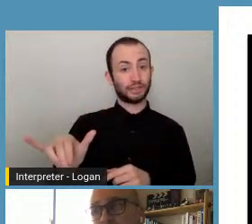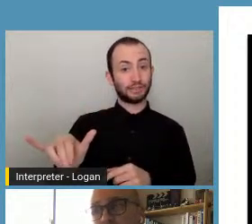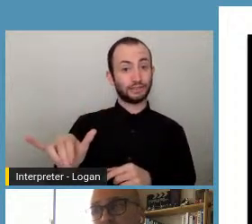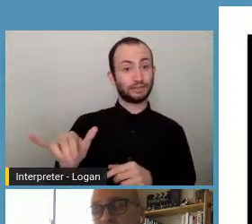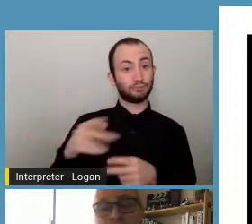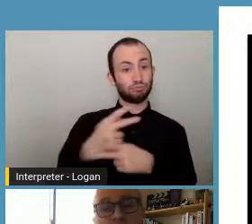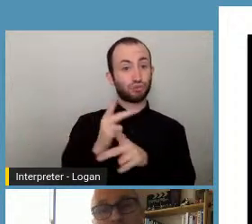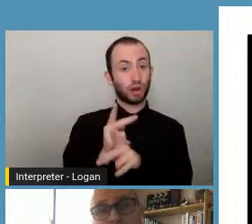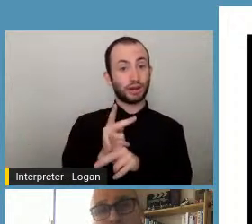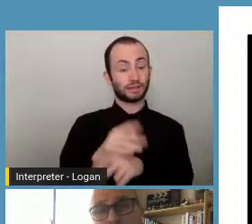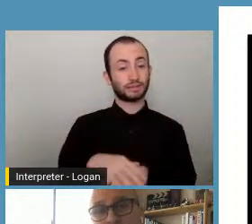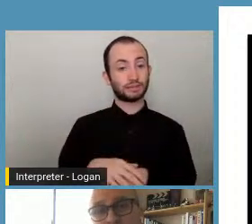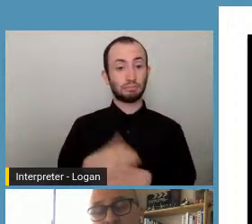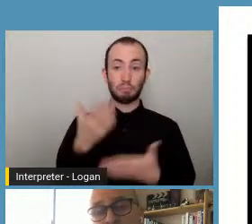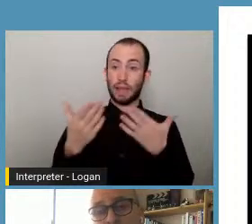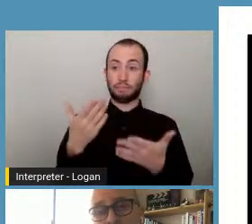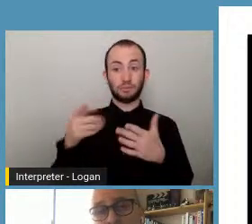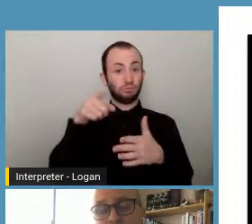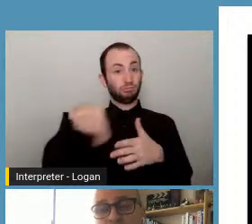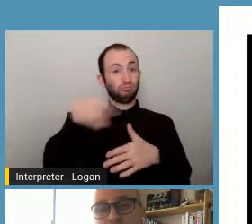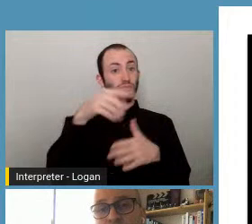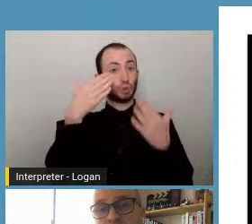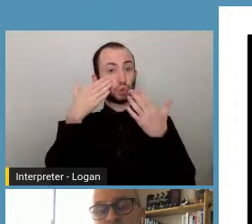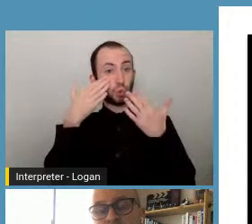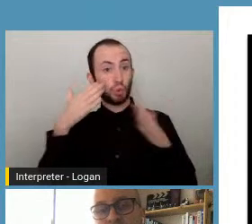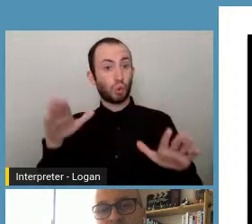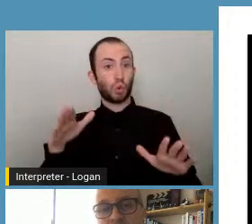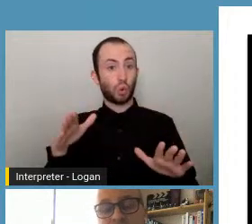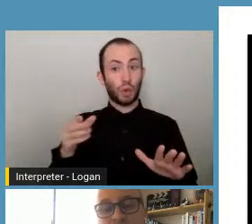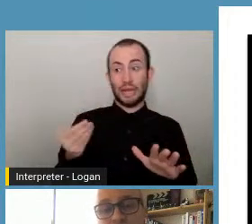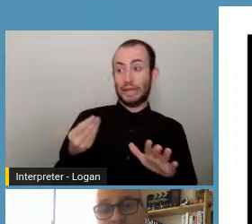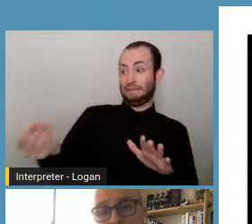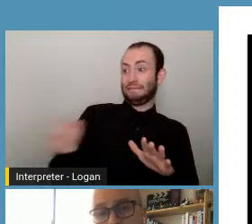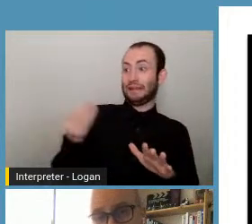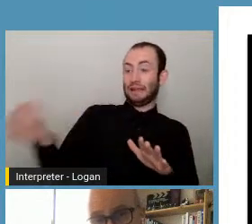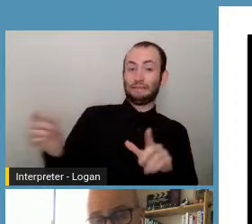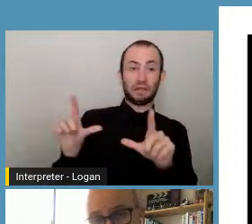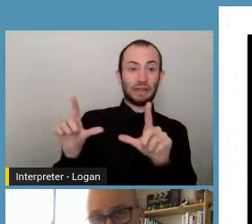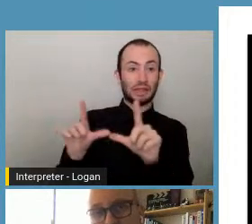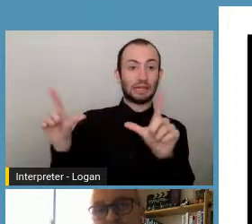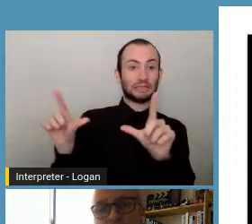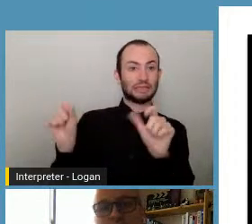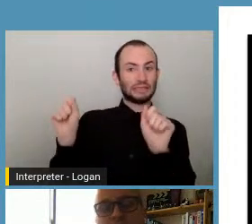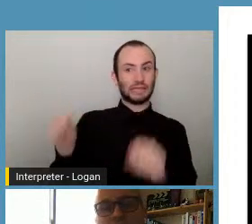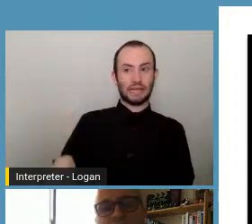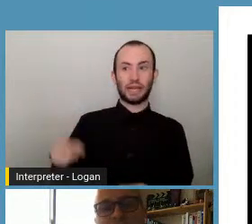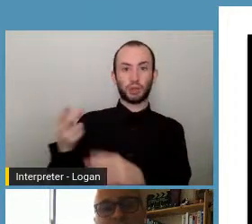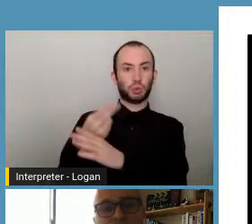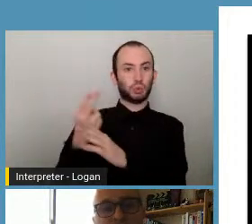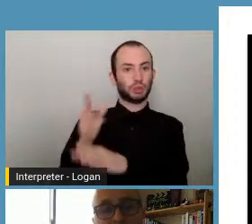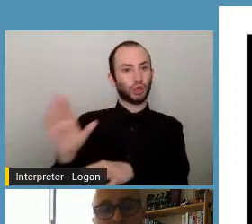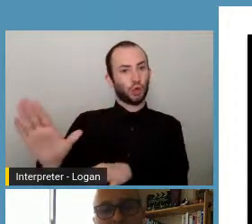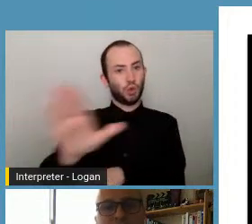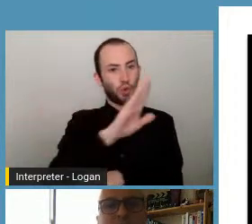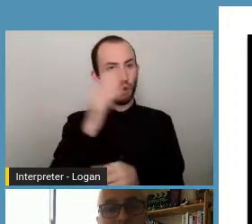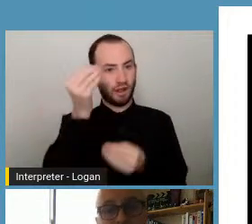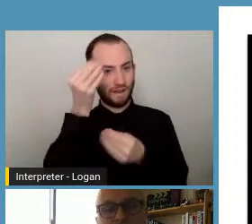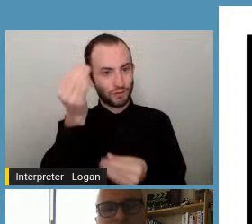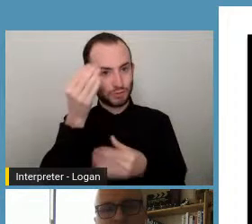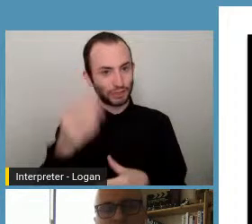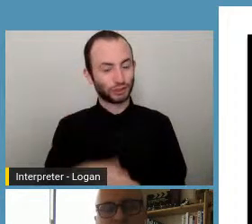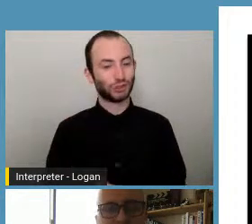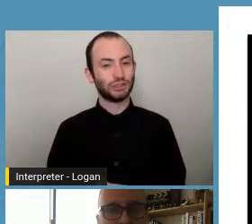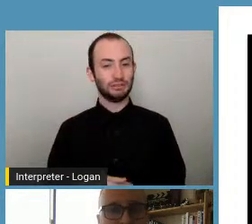or unaware that we're giving third-party perpetual licenses to any information that we're posting on those platforms.